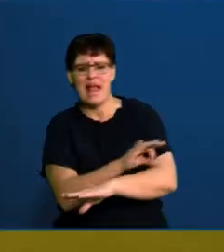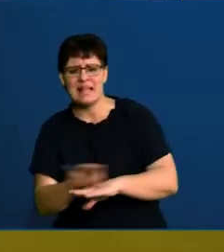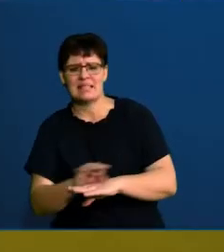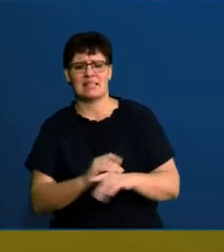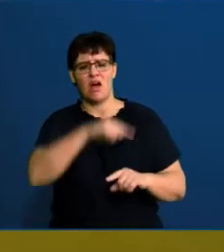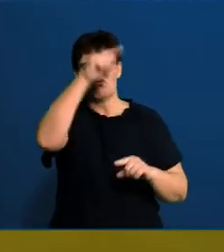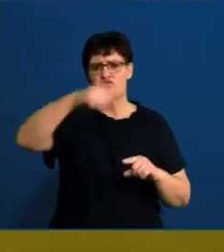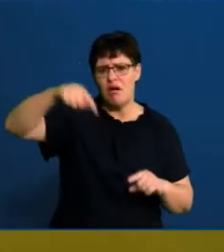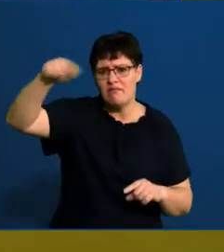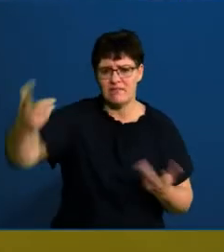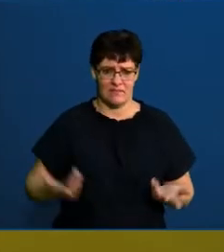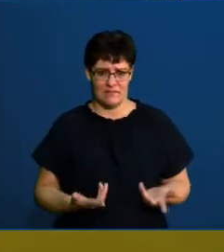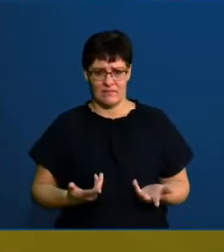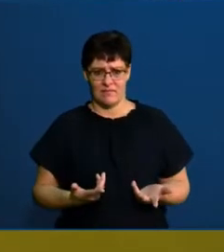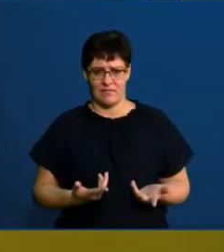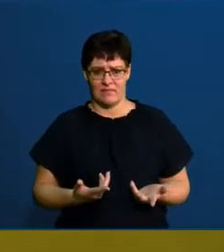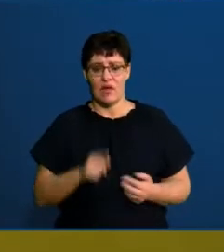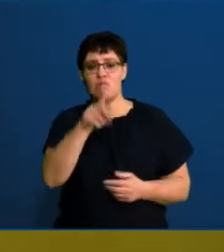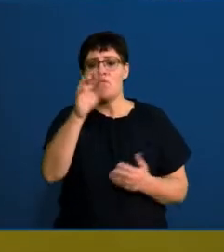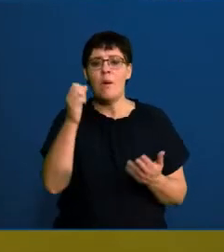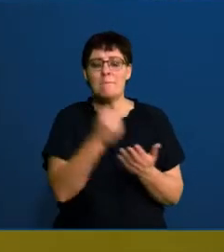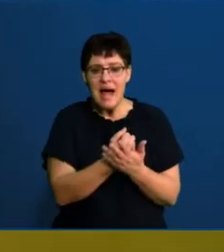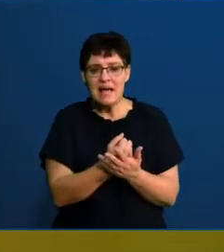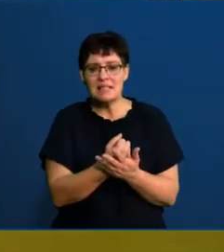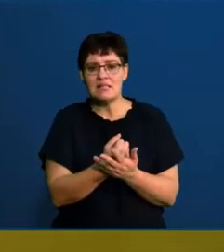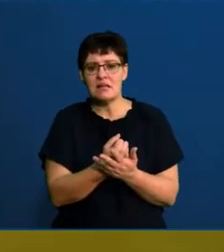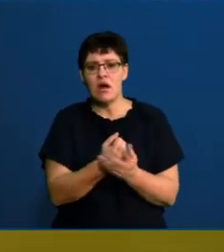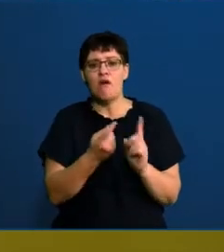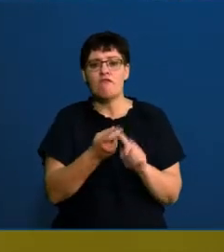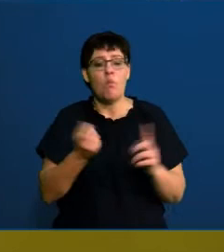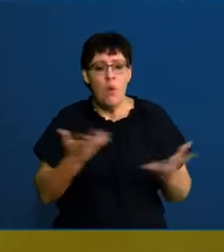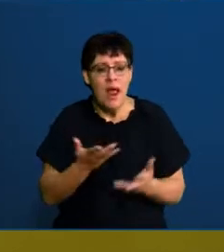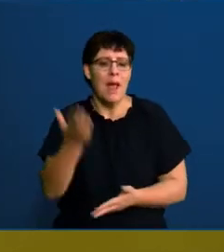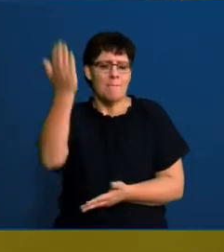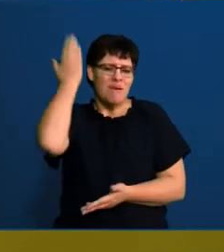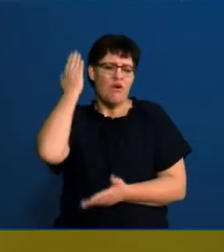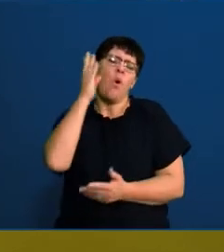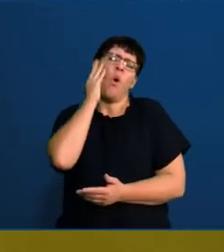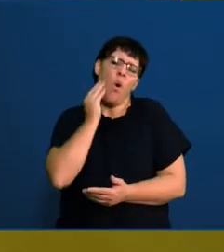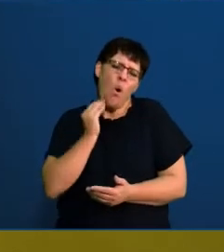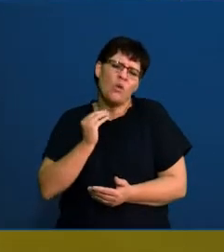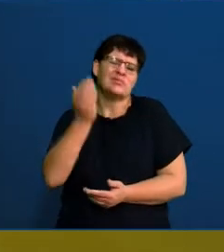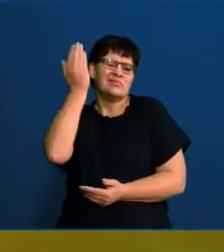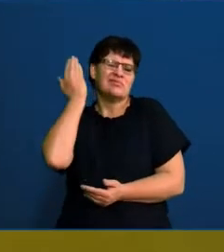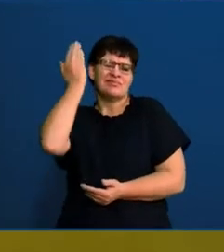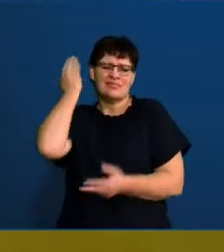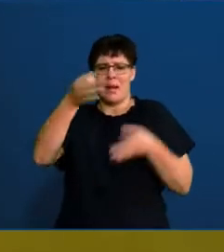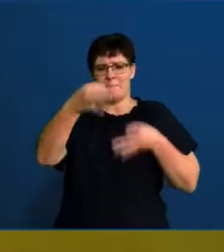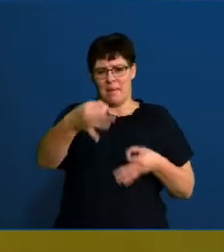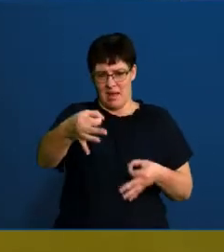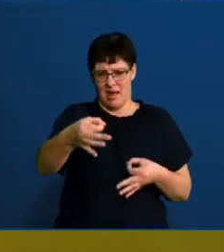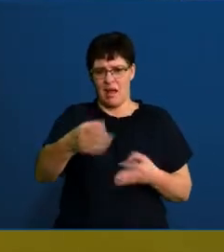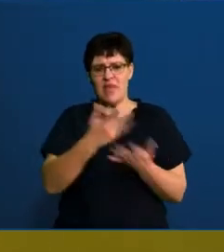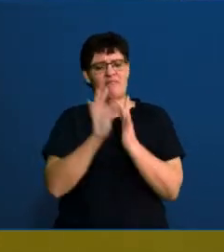But the most important thing is you actually need to get this from past papers. So go and look at the past papers, and I think there'll be a link